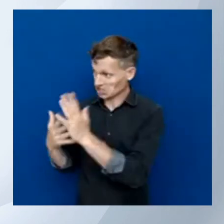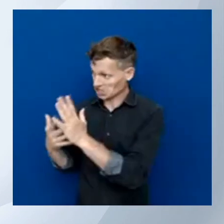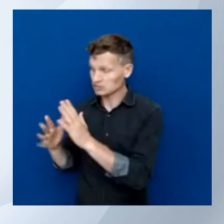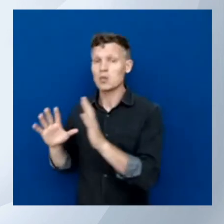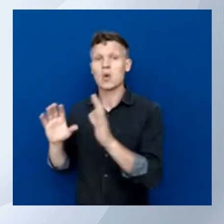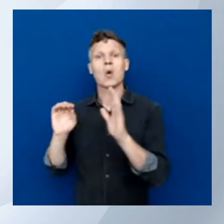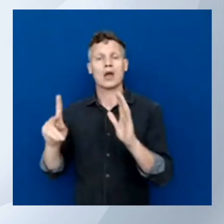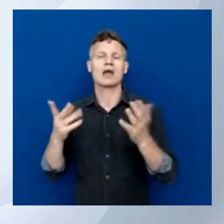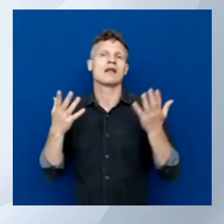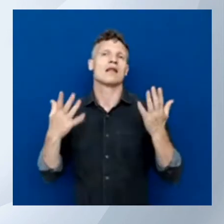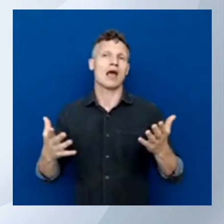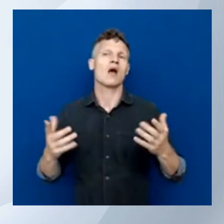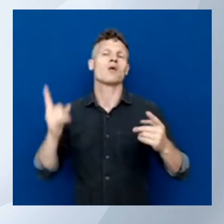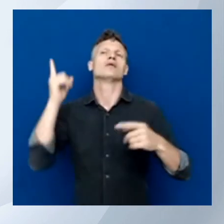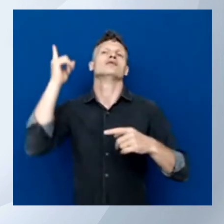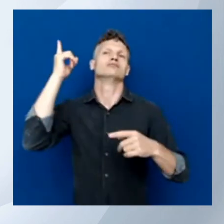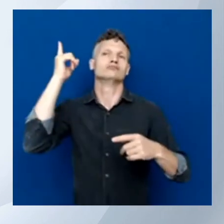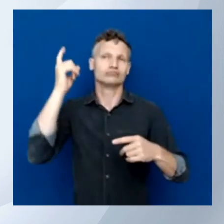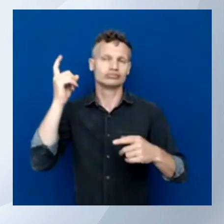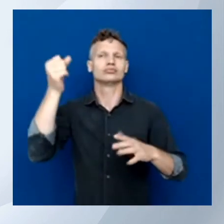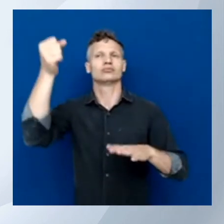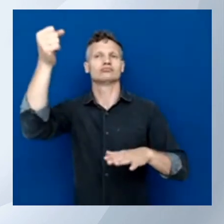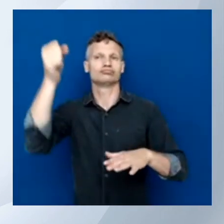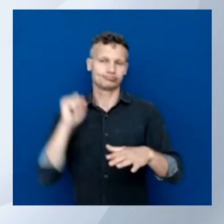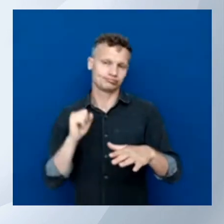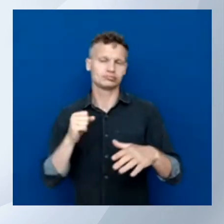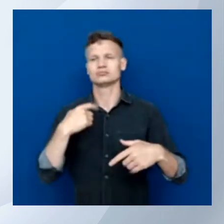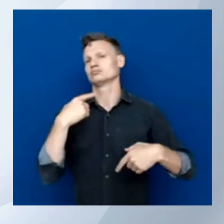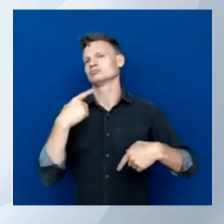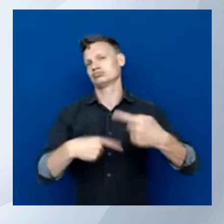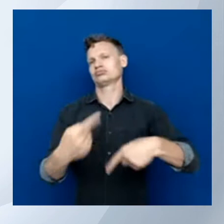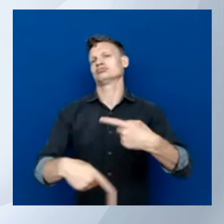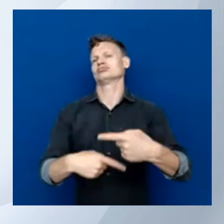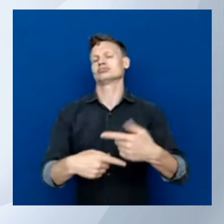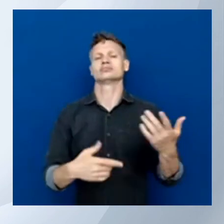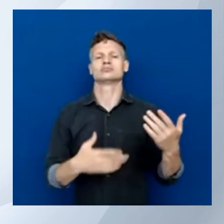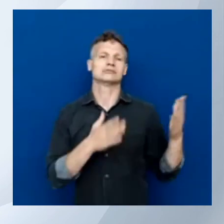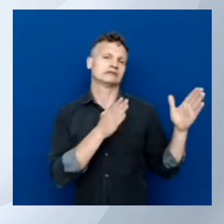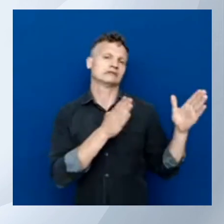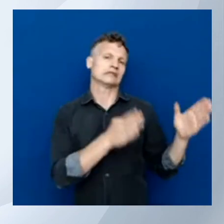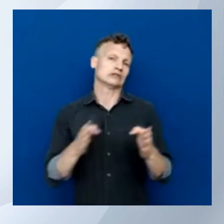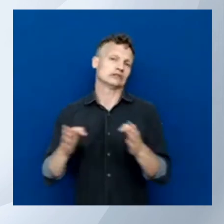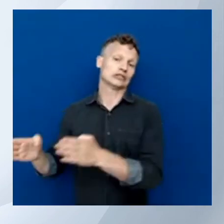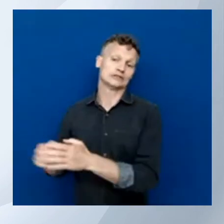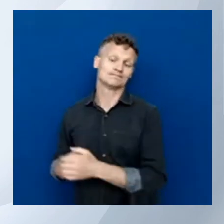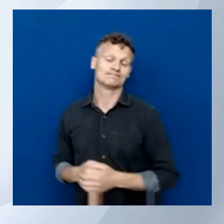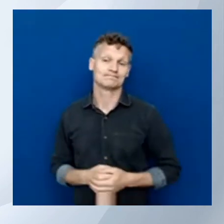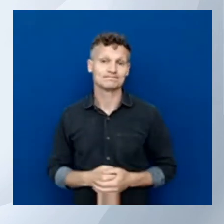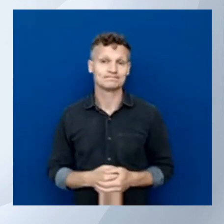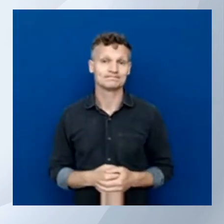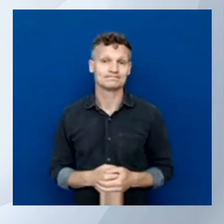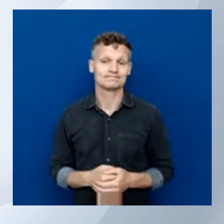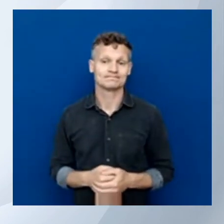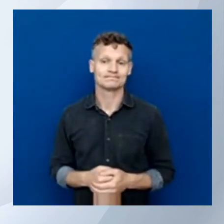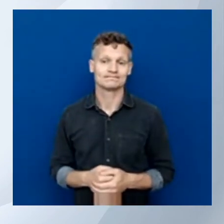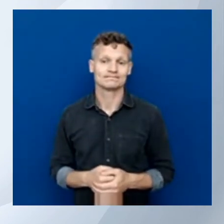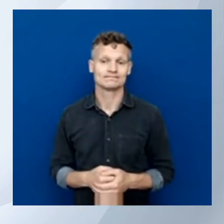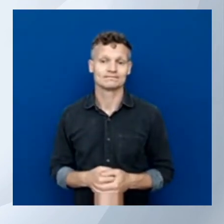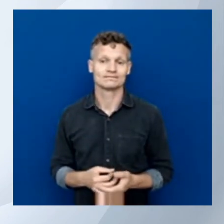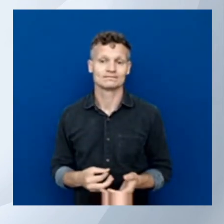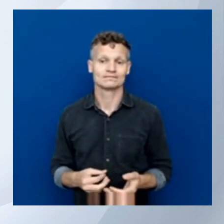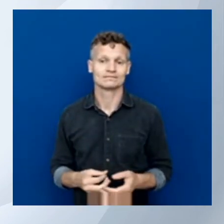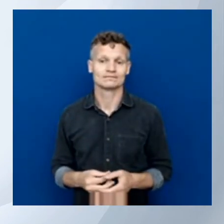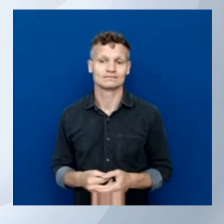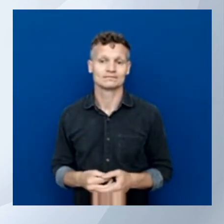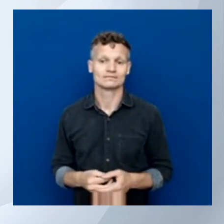switch the backend pools out. So you can say here, I want to promote, West US, UK South, Australia Central, and make